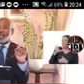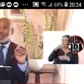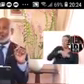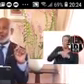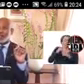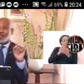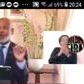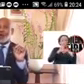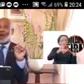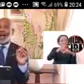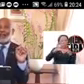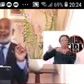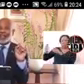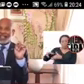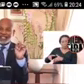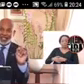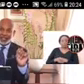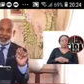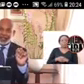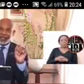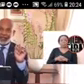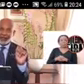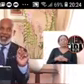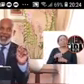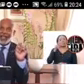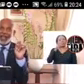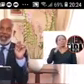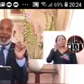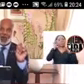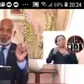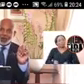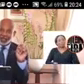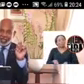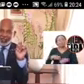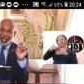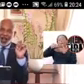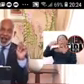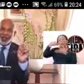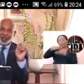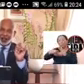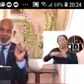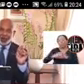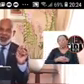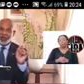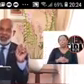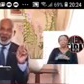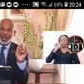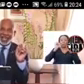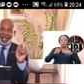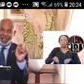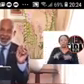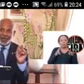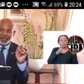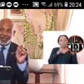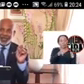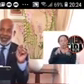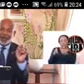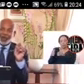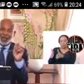into any of those categories, you have an entitlement to be outdoors, to be on the road during